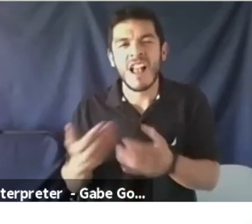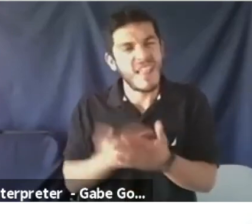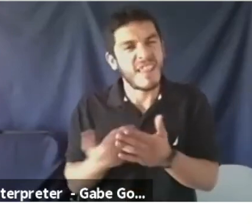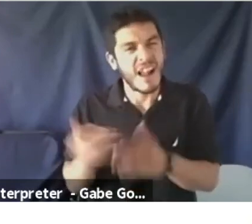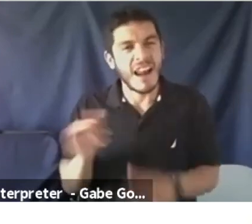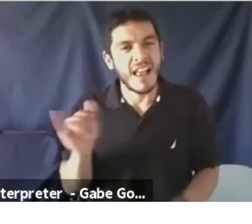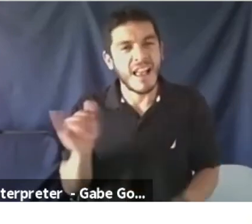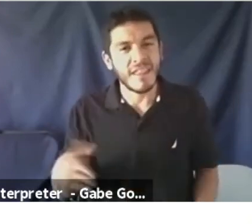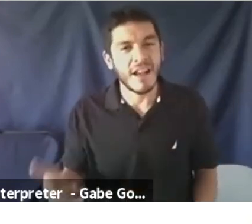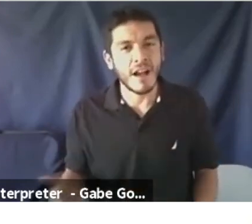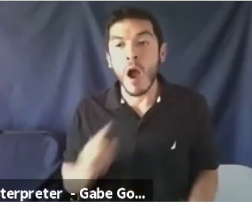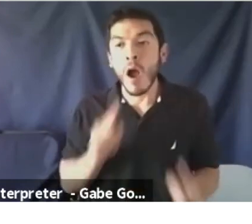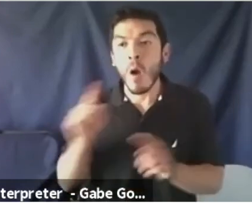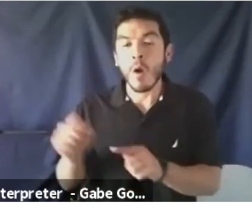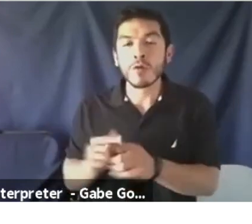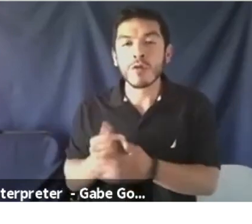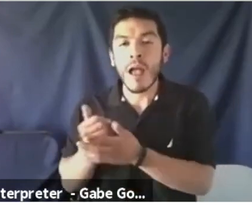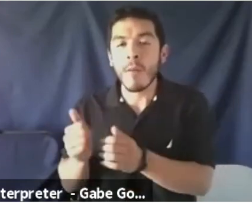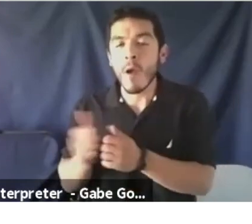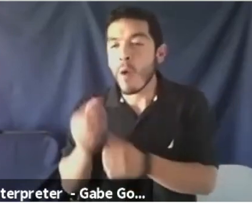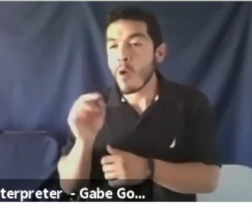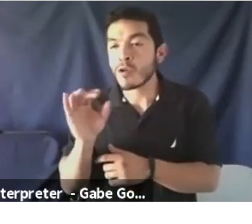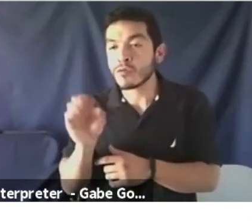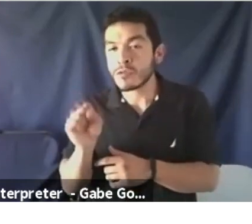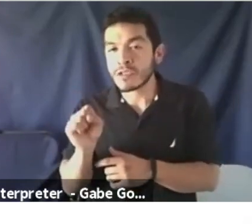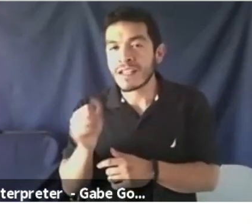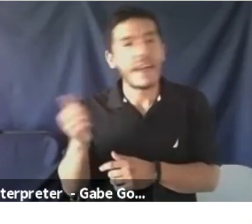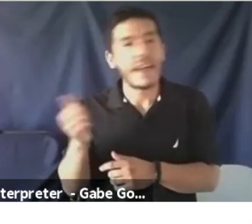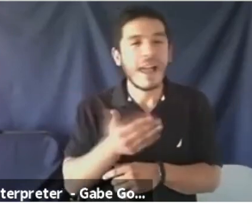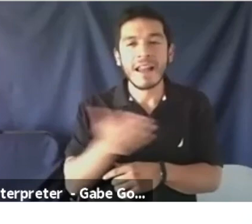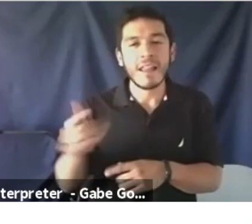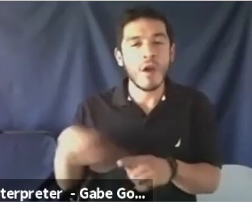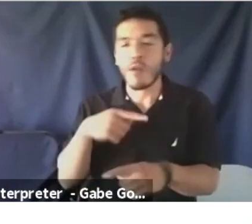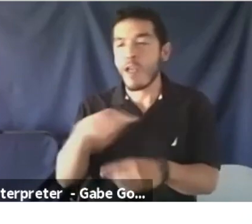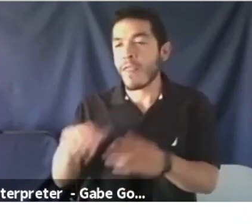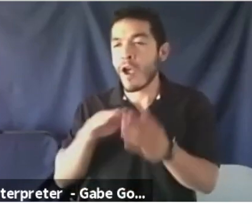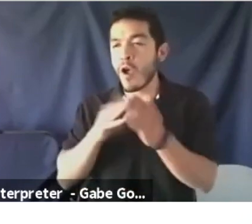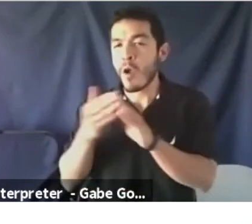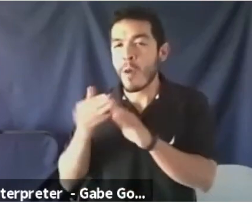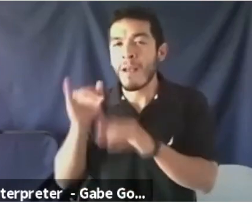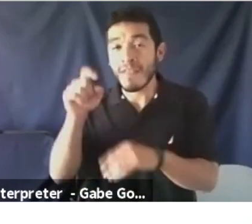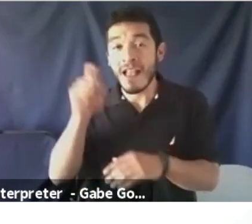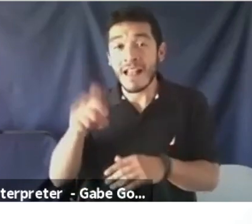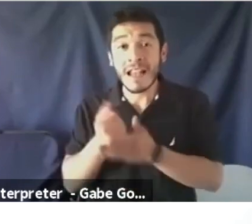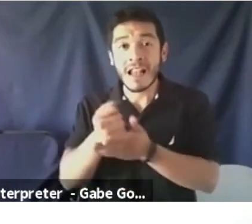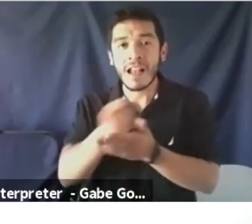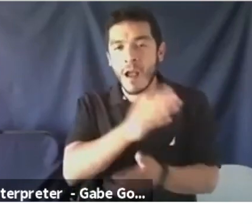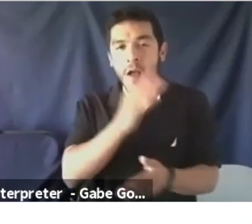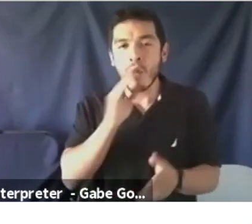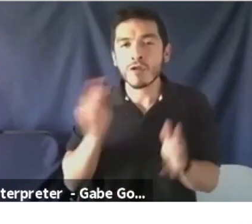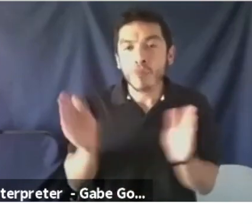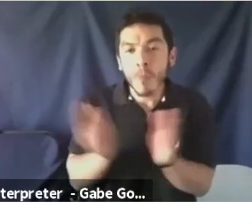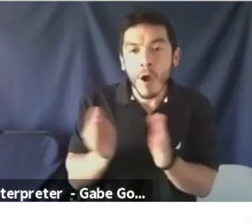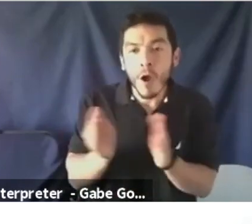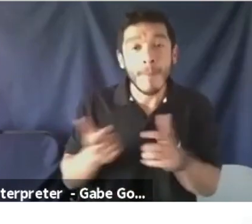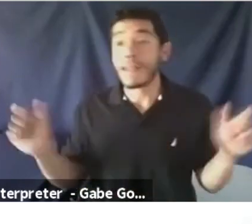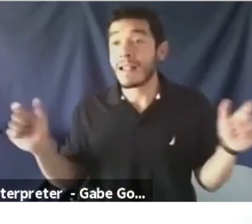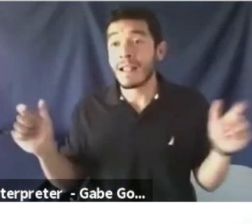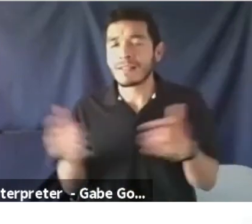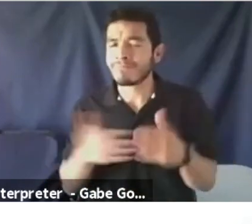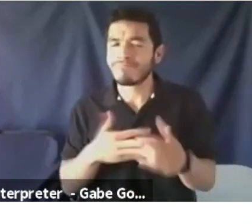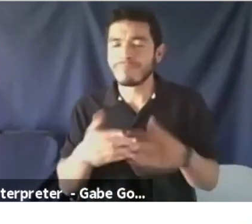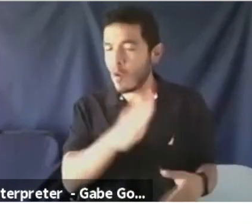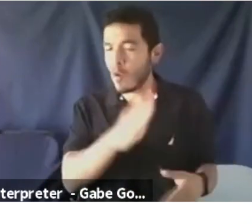that. Going to helping them with the groceries. Anything around the community that needed help, big or small, they were there to provide